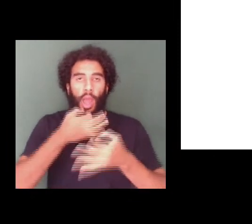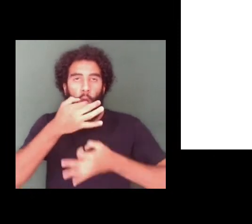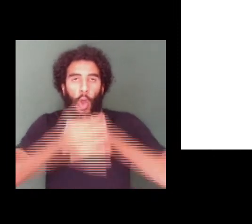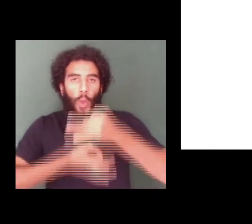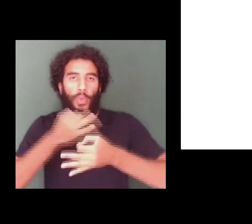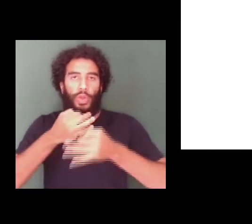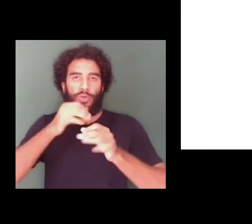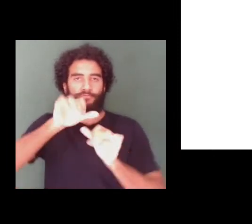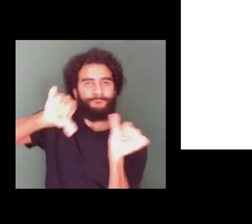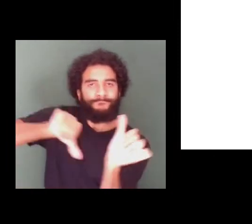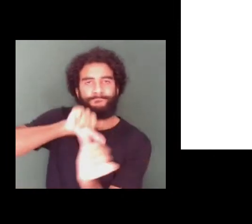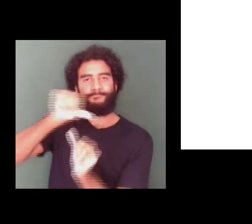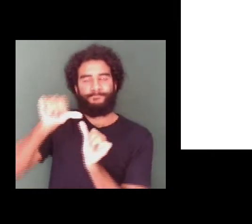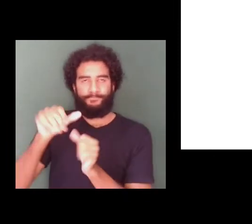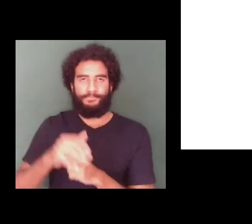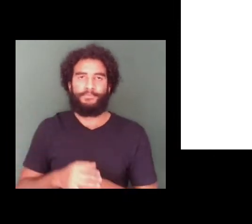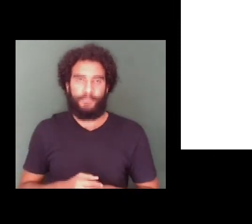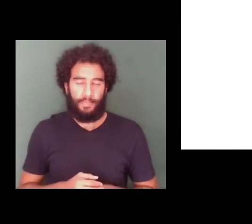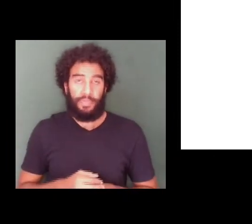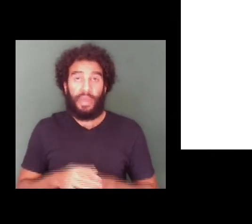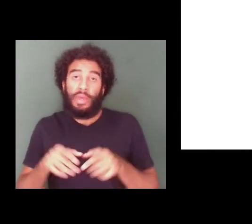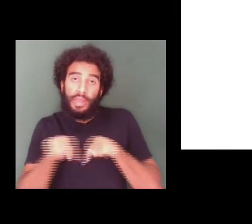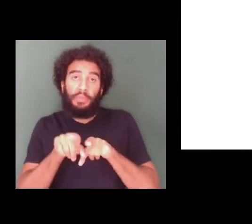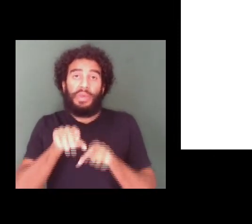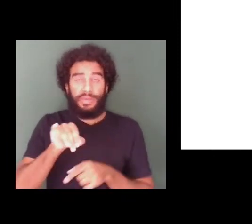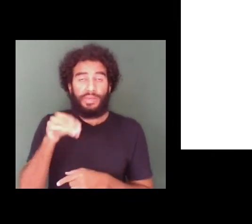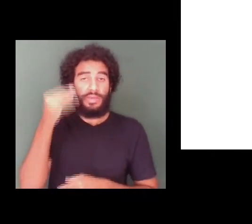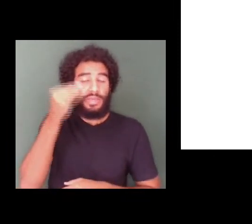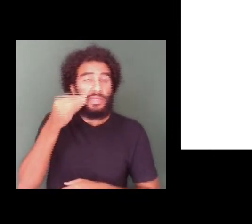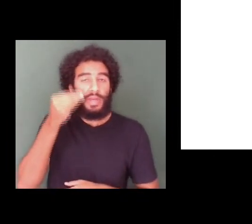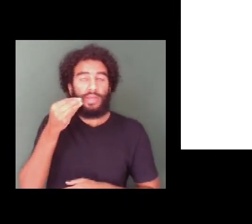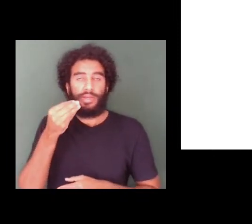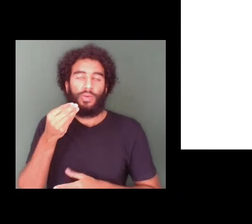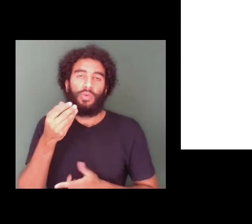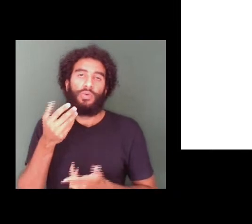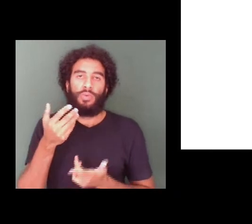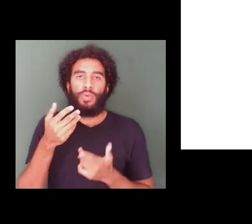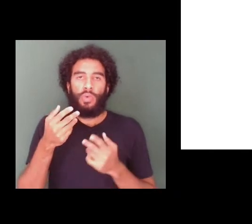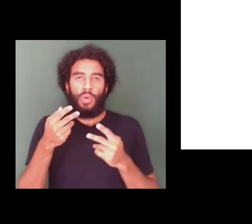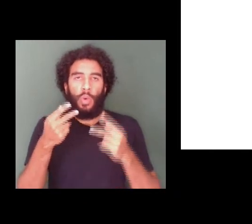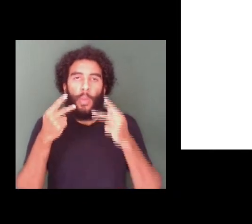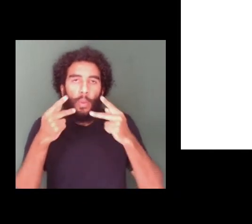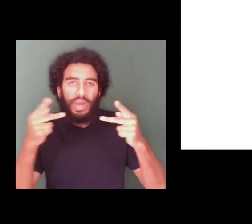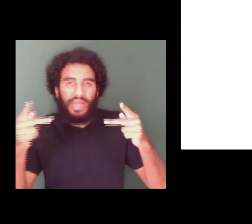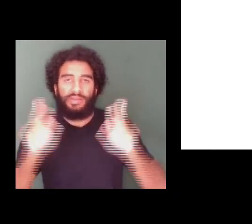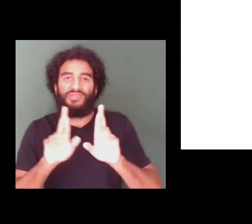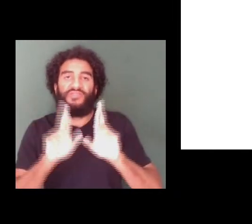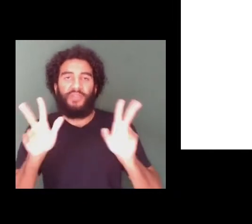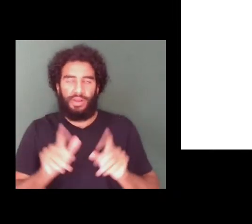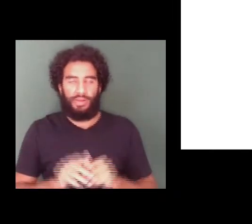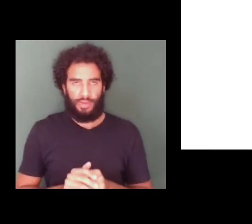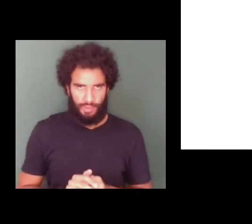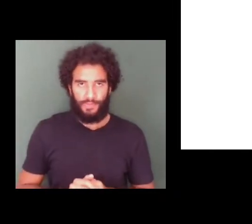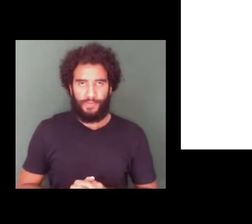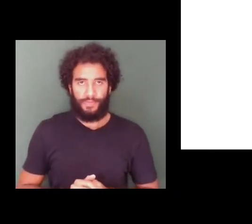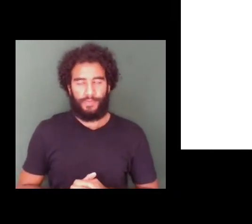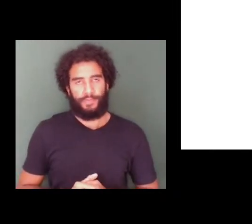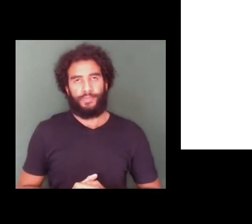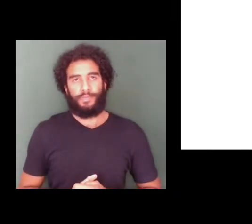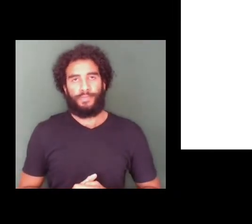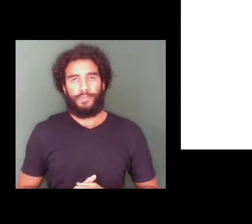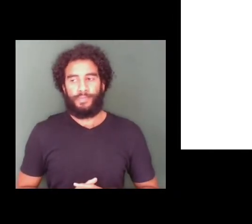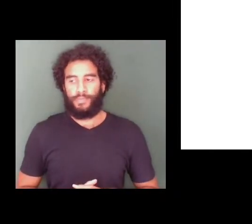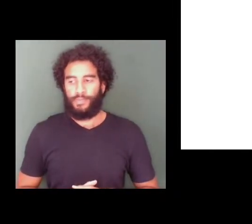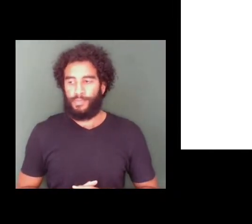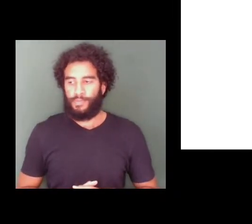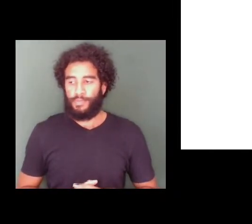discussion groups, interviews with mothers, phone diaries to track exactly what they were seeing over the course of a week, in-depth interviews with